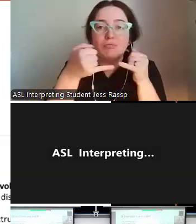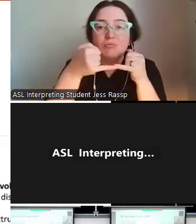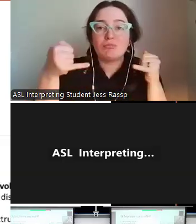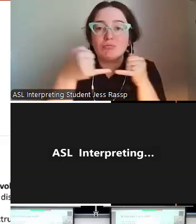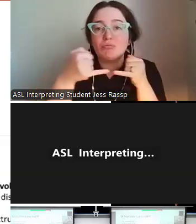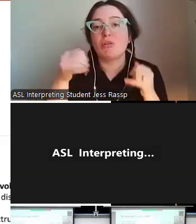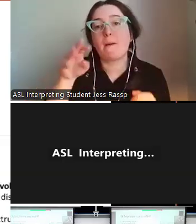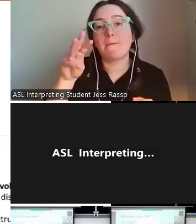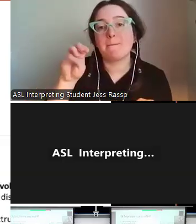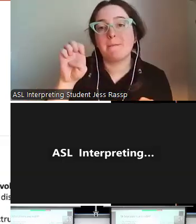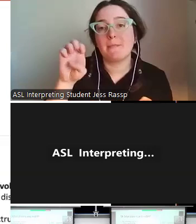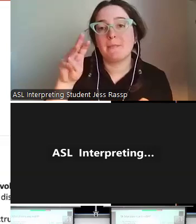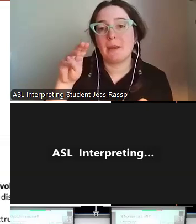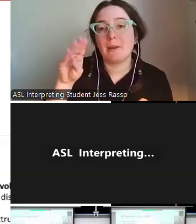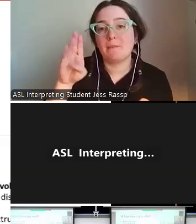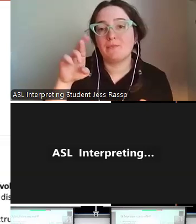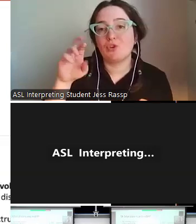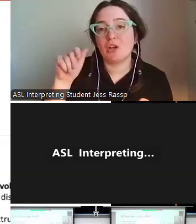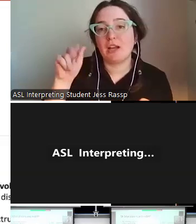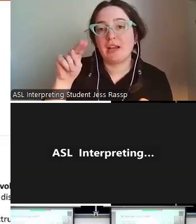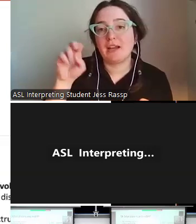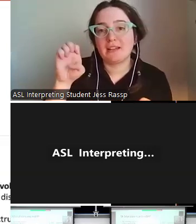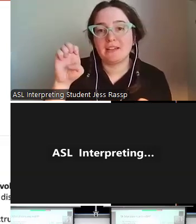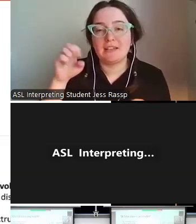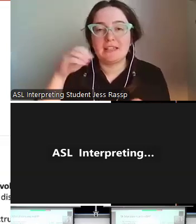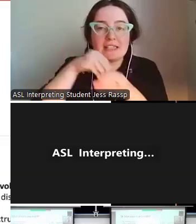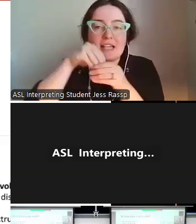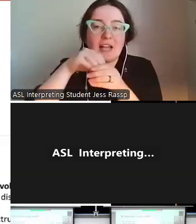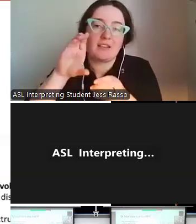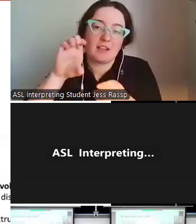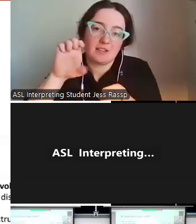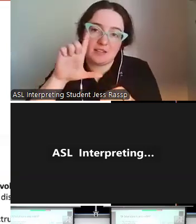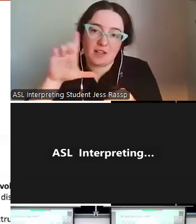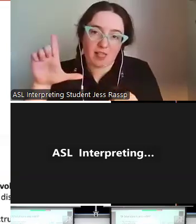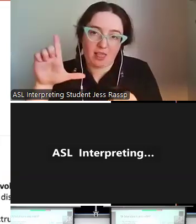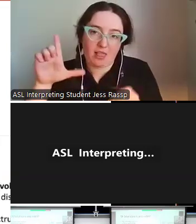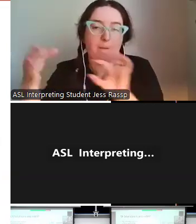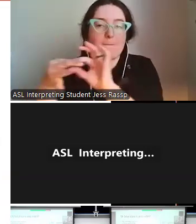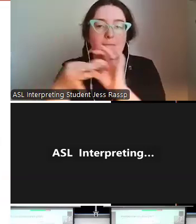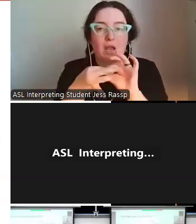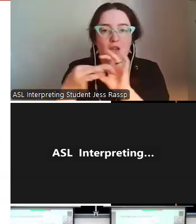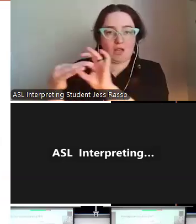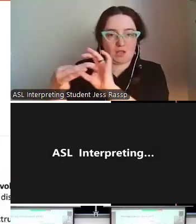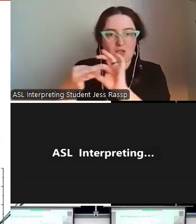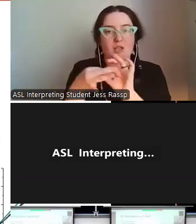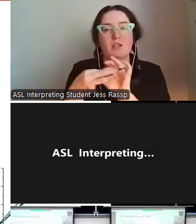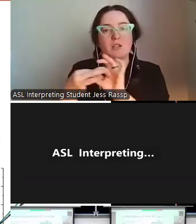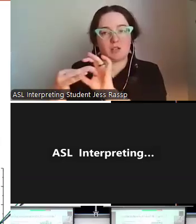so it's inside the membrane. It gets there, it modulates it, it binds to that